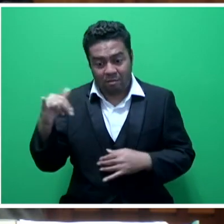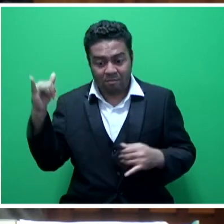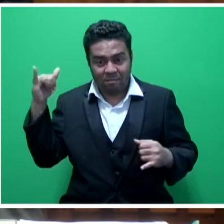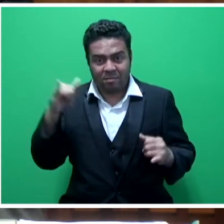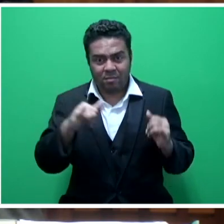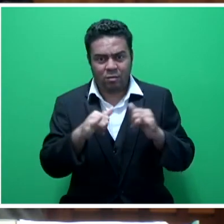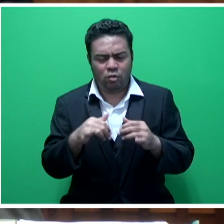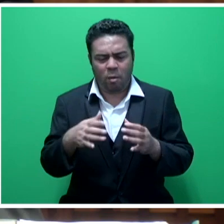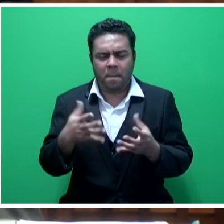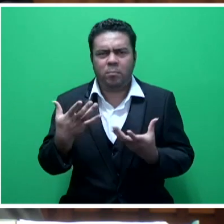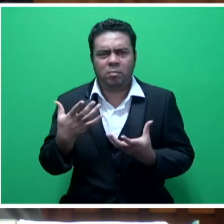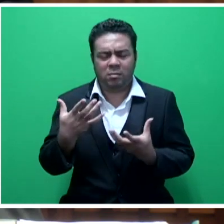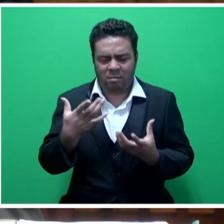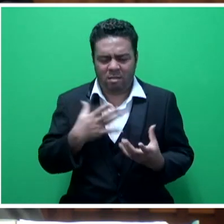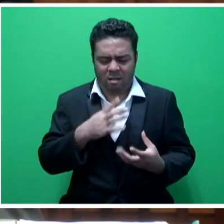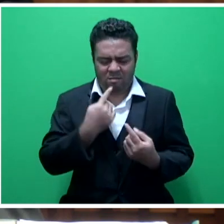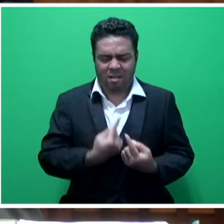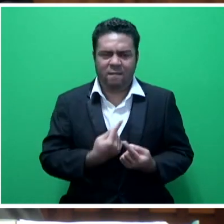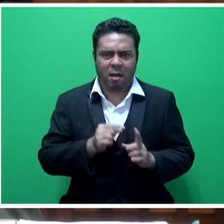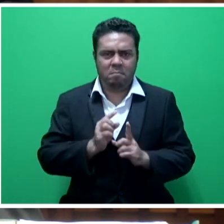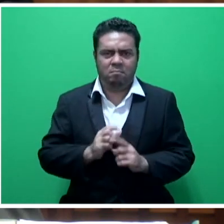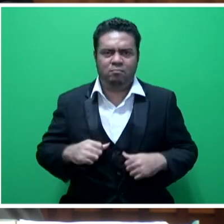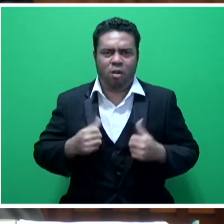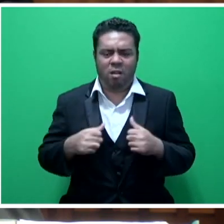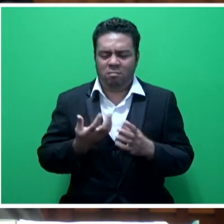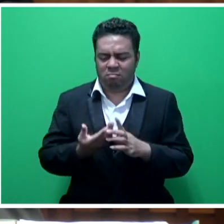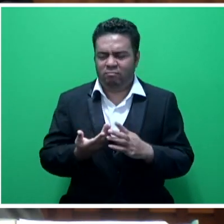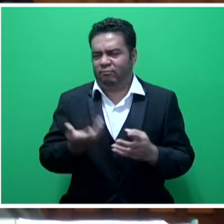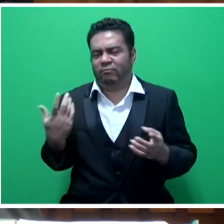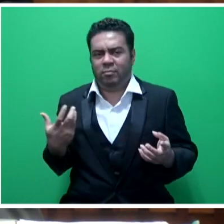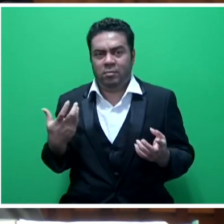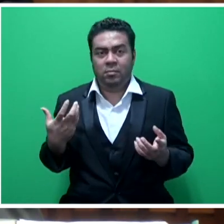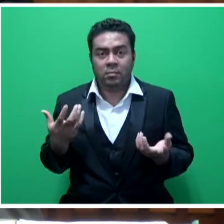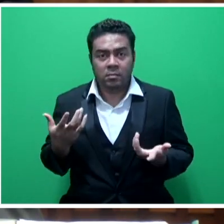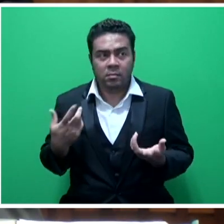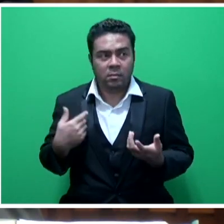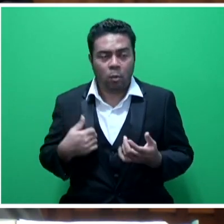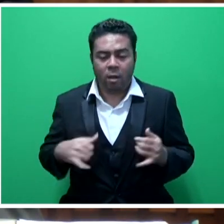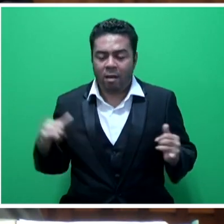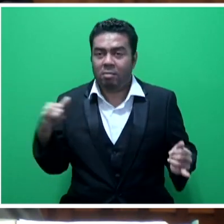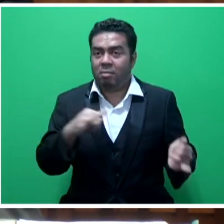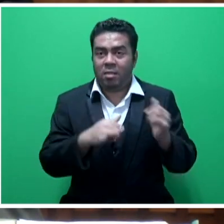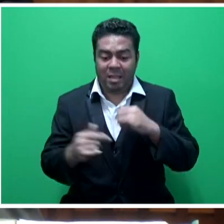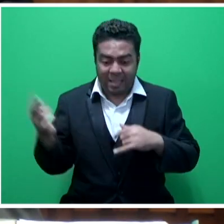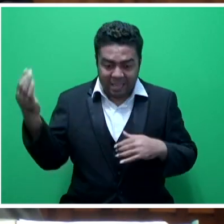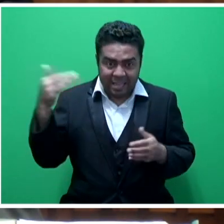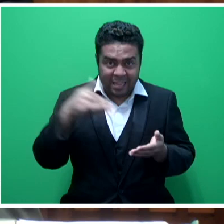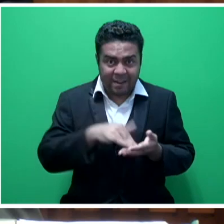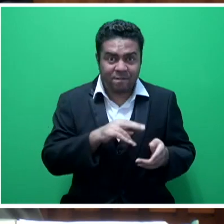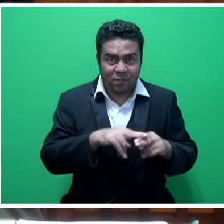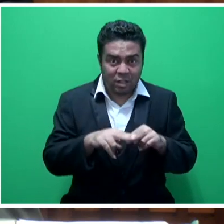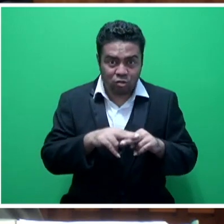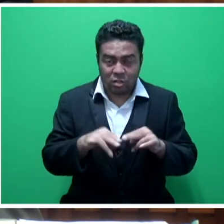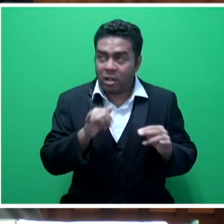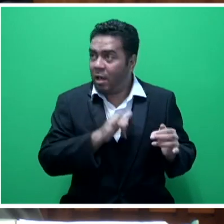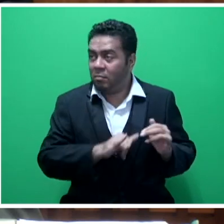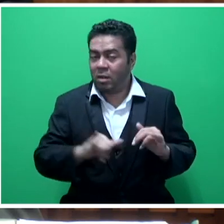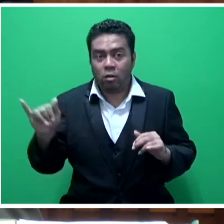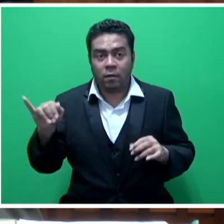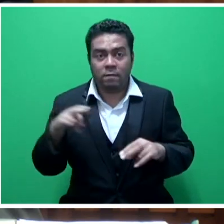put their egos aside and imagine a Fiji without Fiji Airways, with air travel into and out of Fiji at the mercy of a foreign